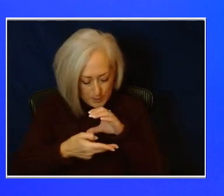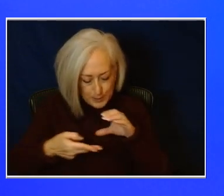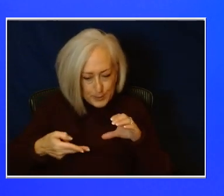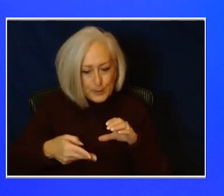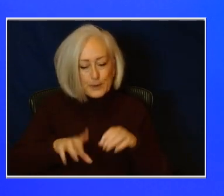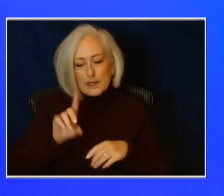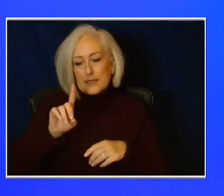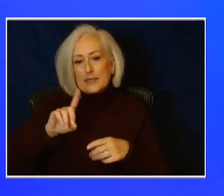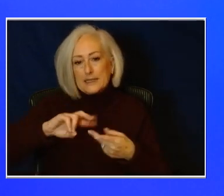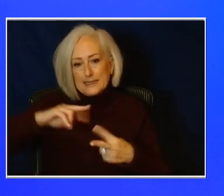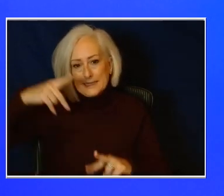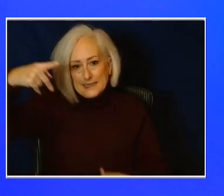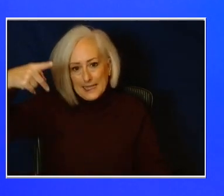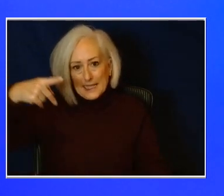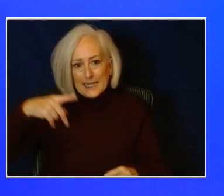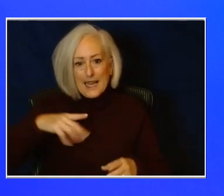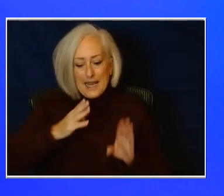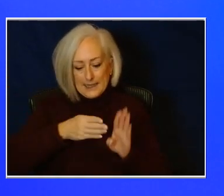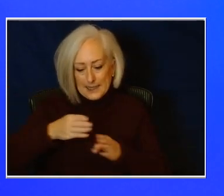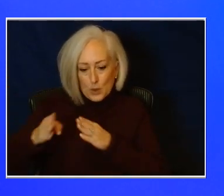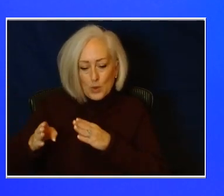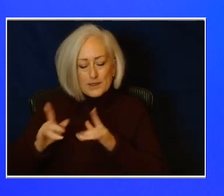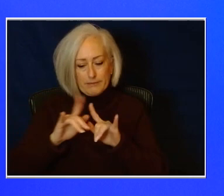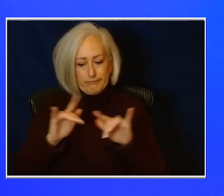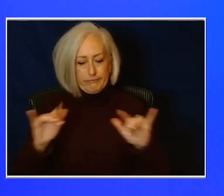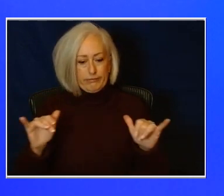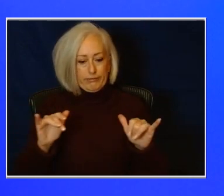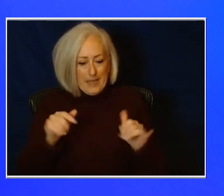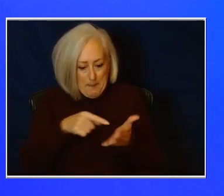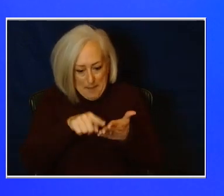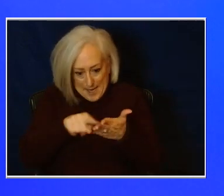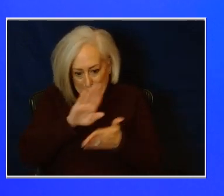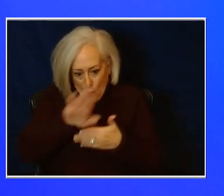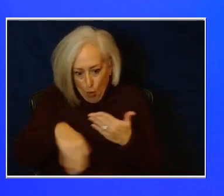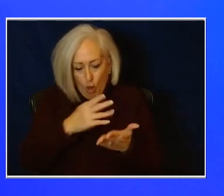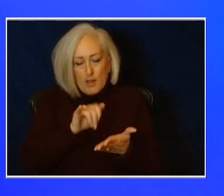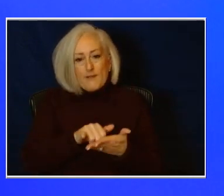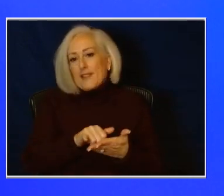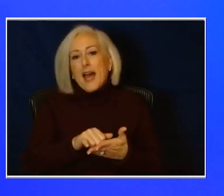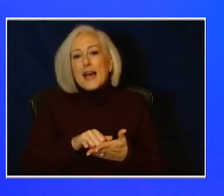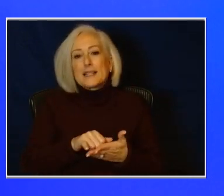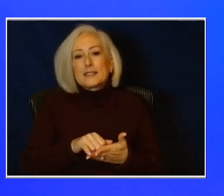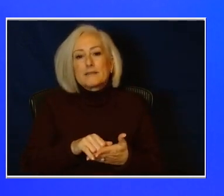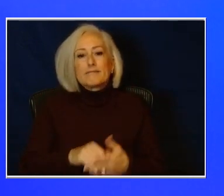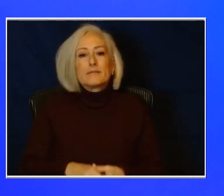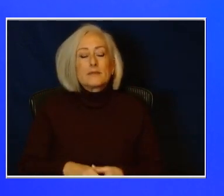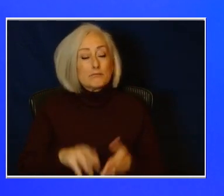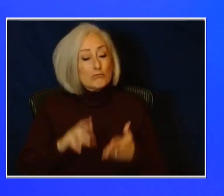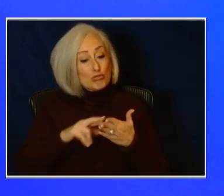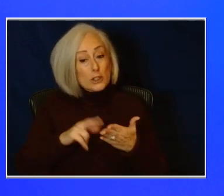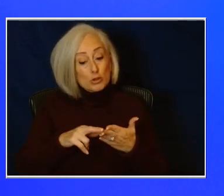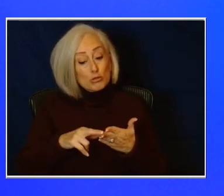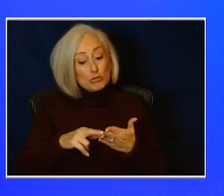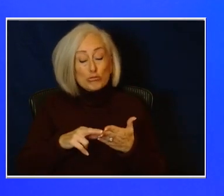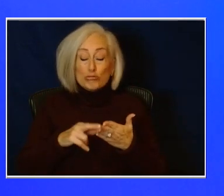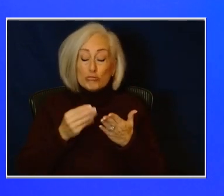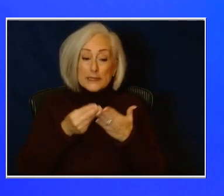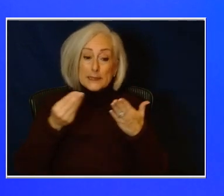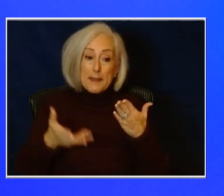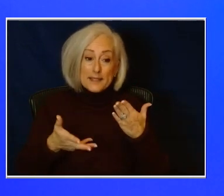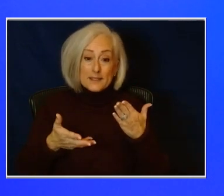of that kind of thing. So, it's research is expensive.